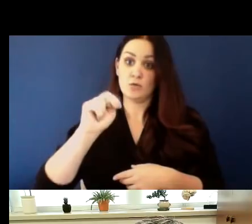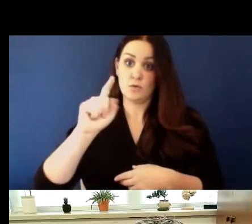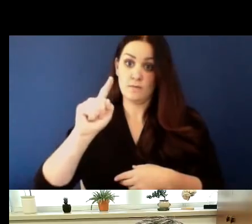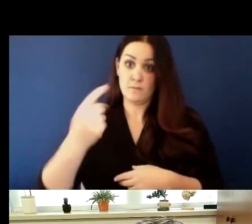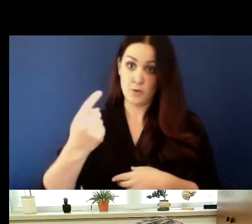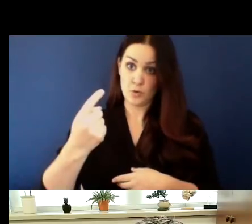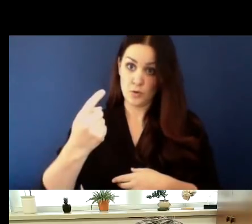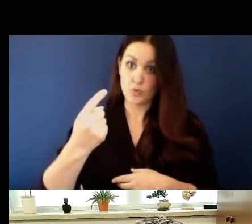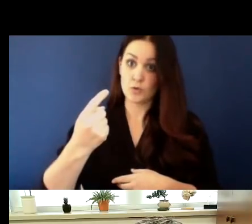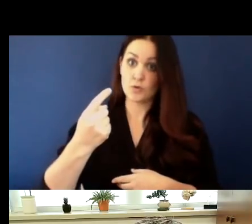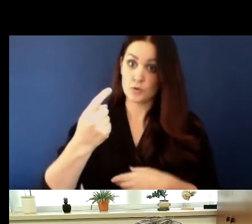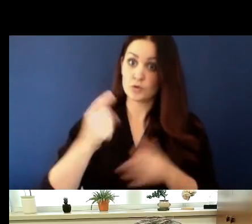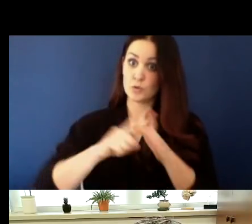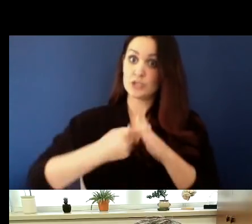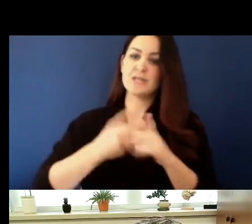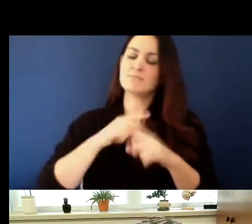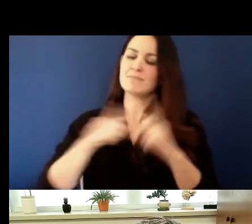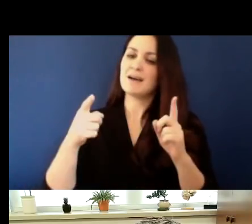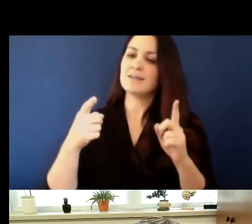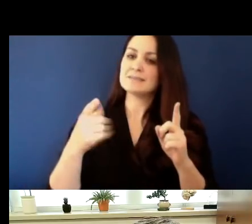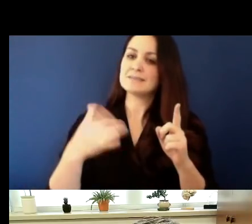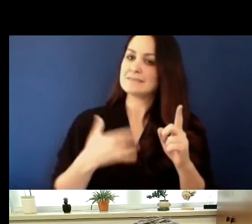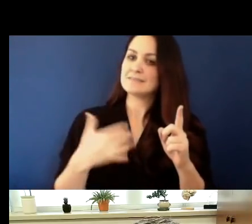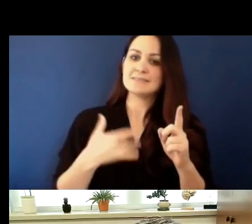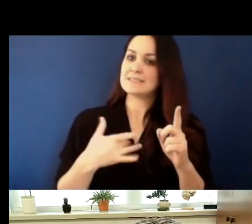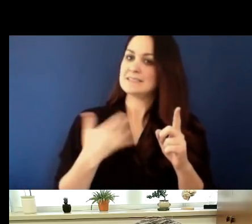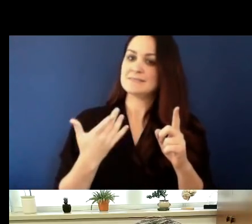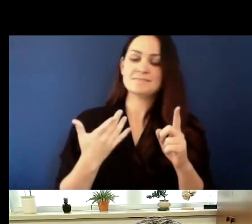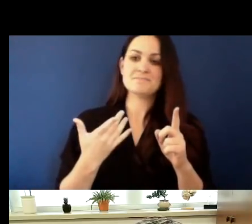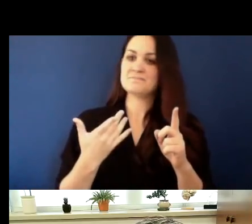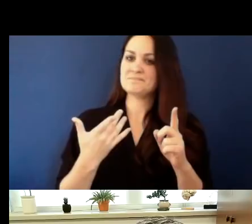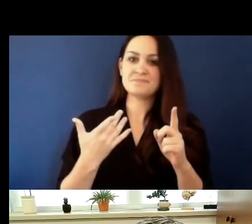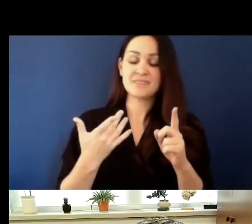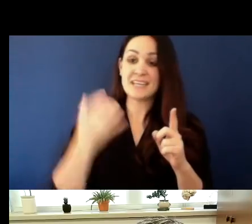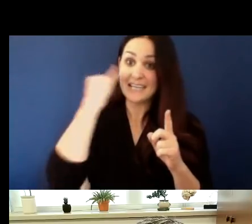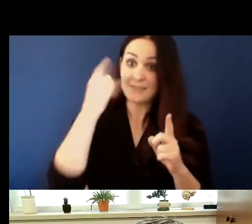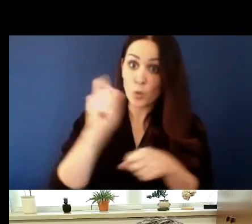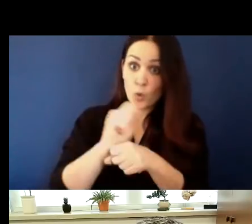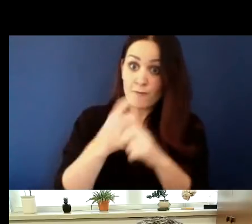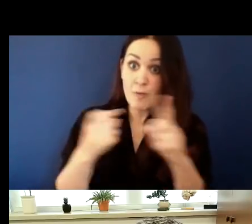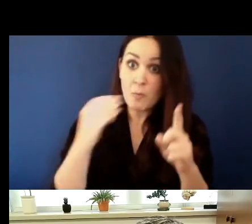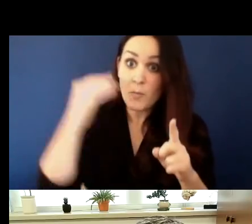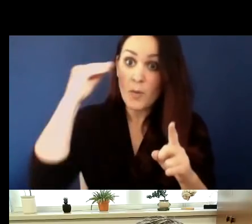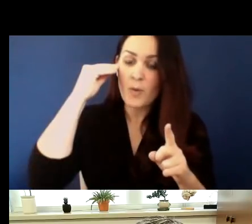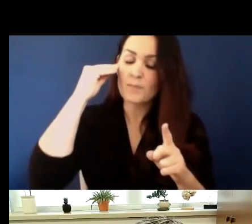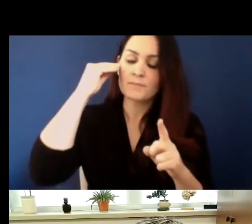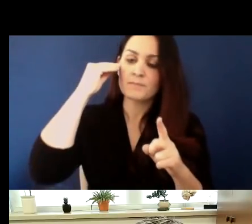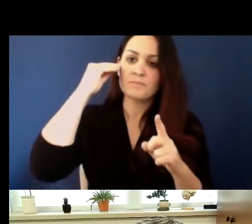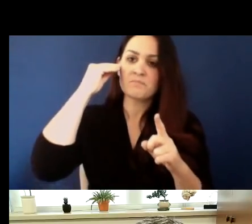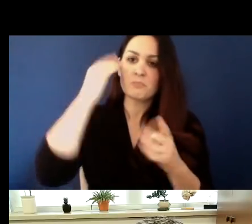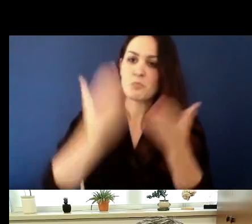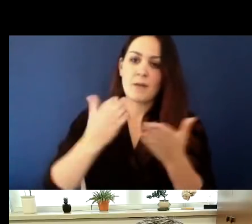was the date, but we feel confident that we will not be asking those of you who are working remotely to return to work